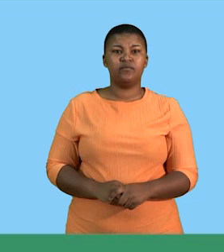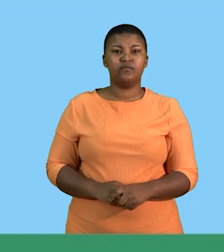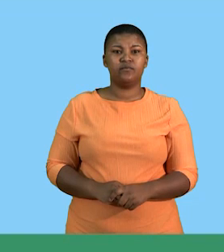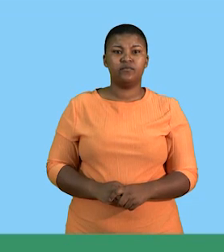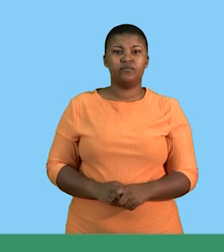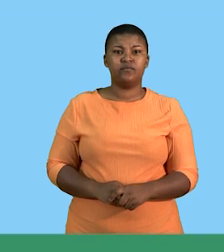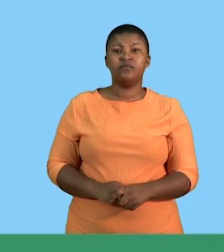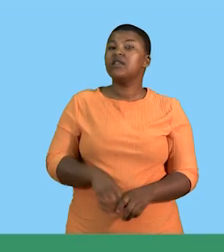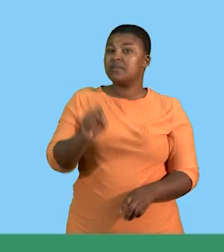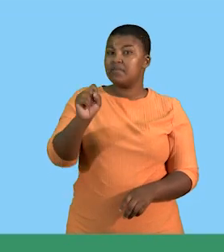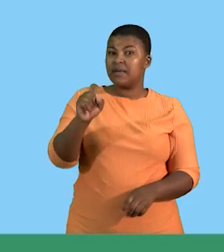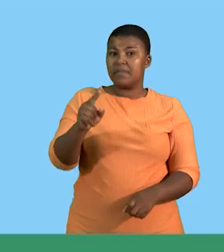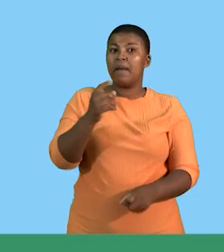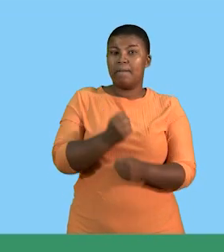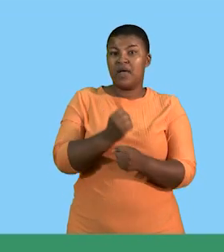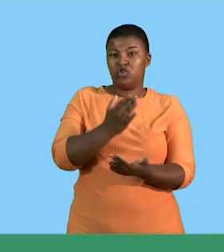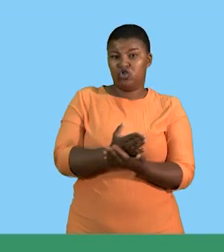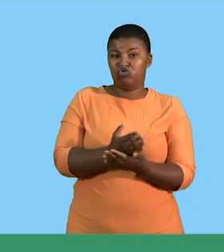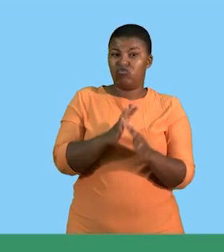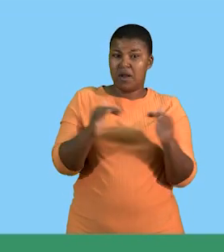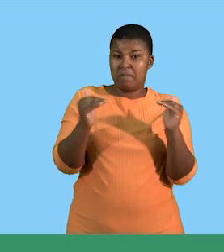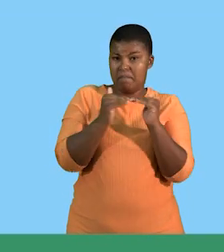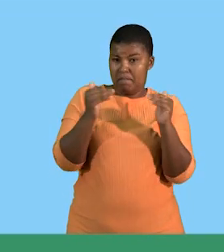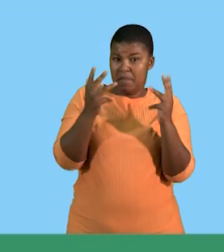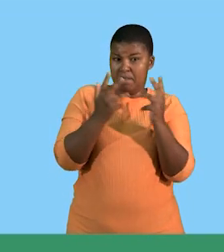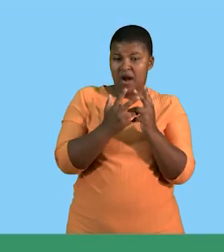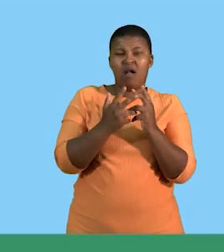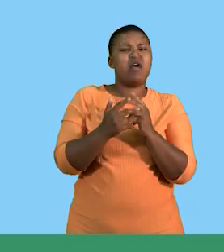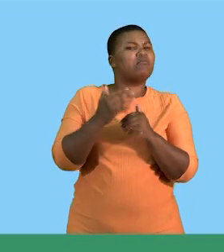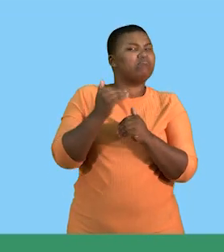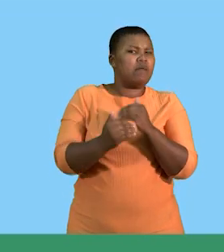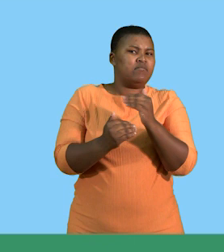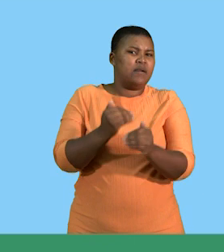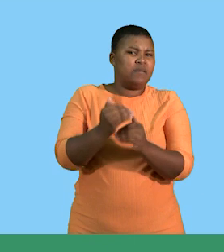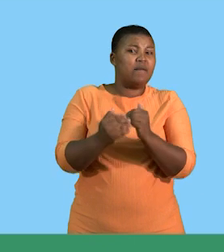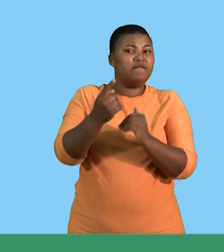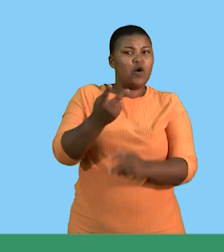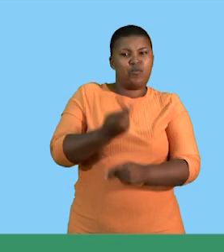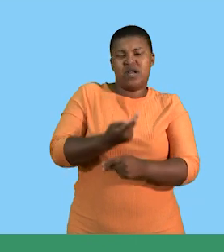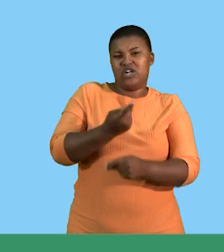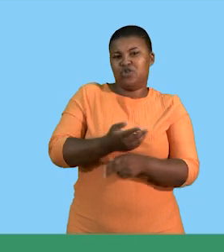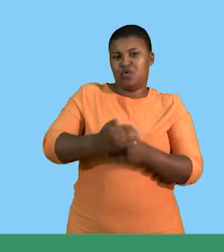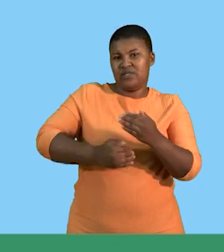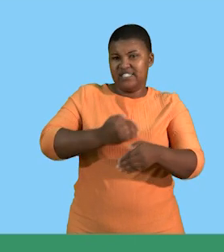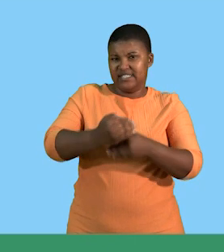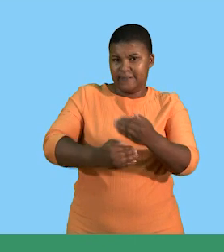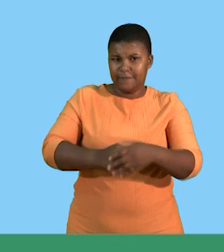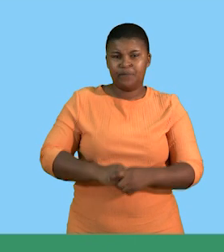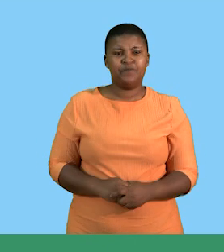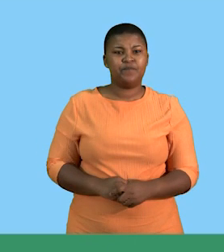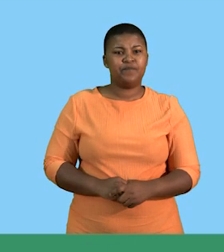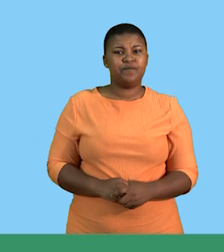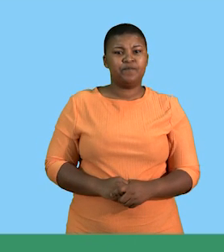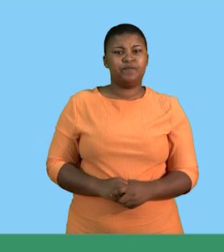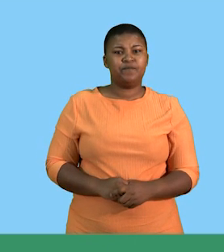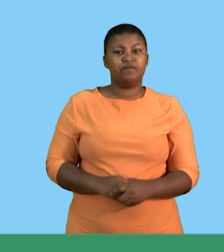ensure that our standards are met at every stage of the production process. And